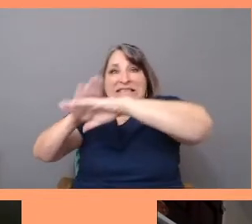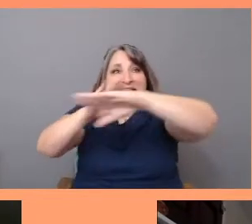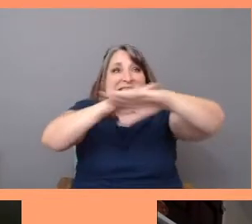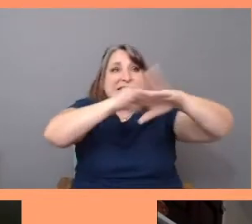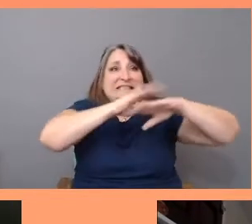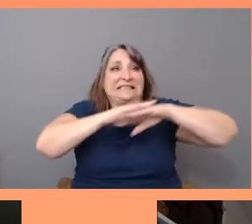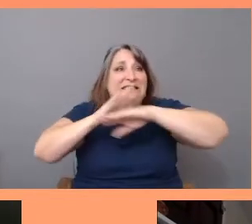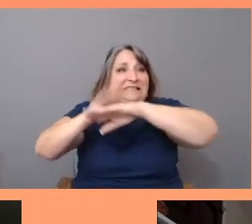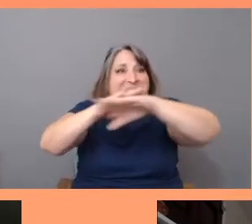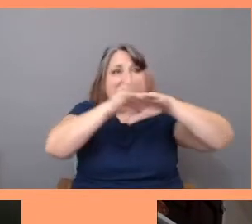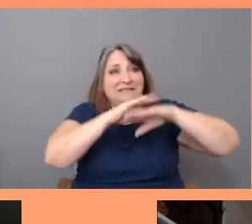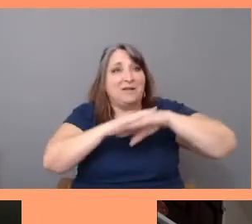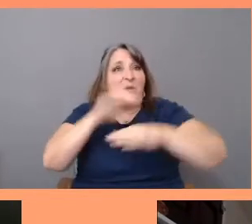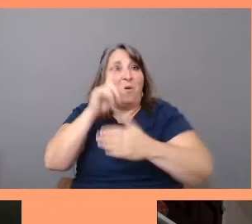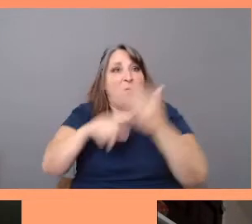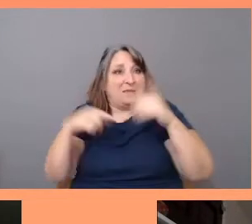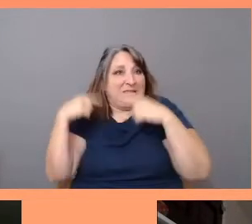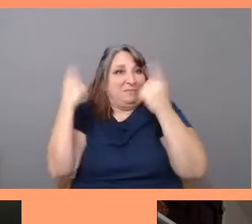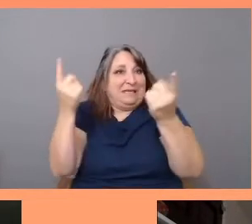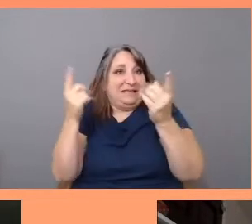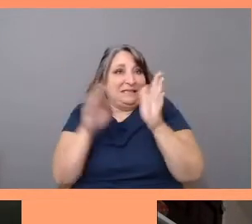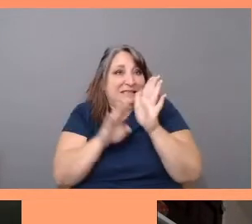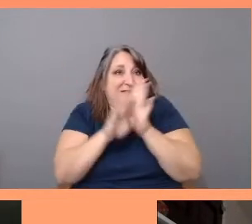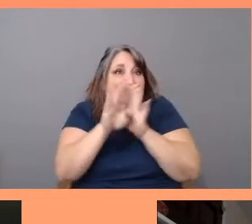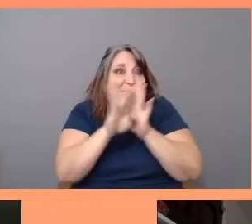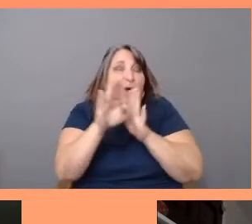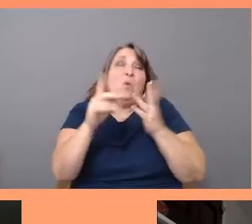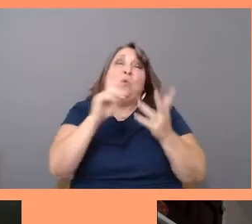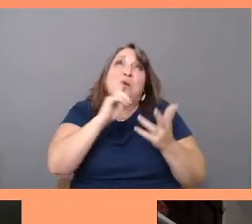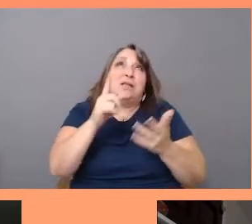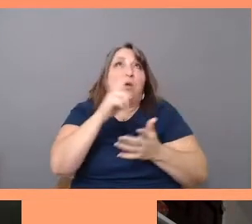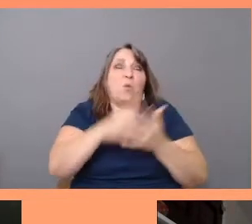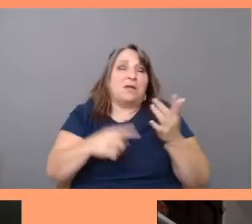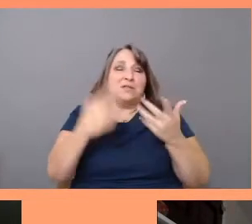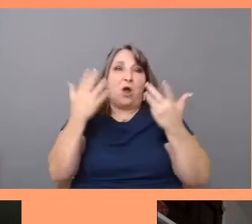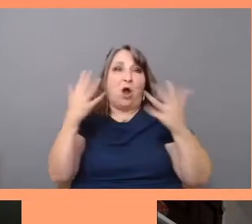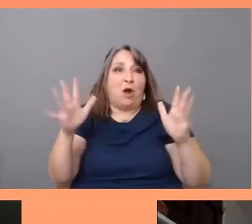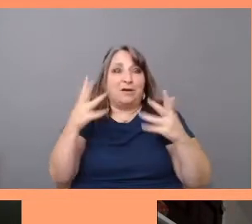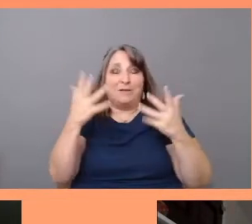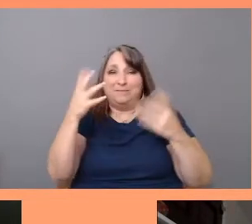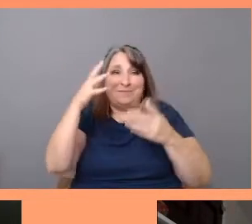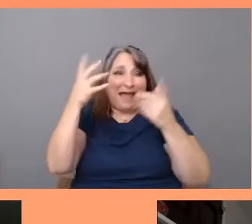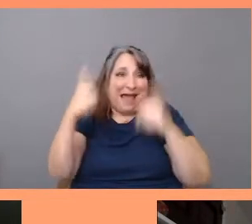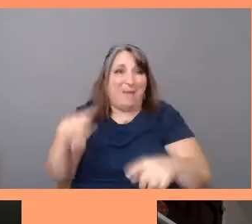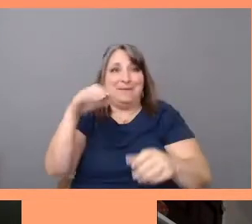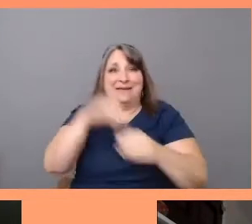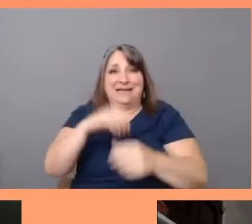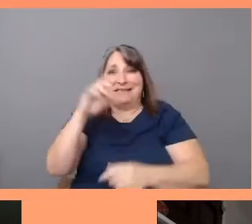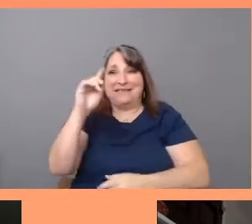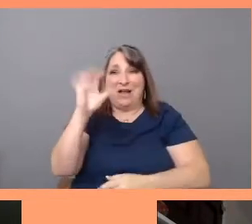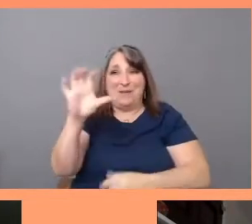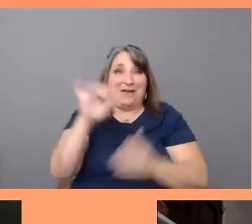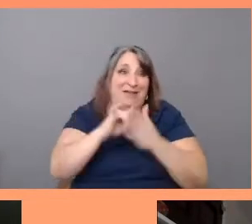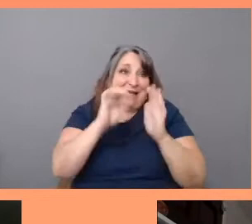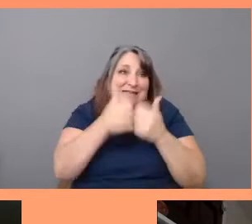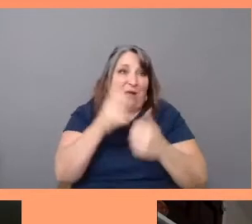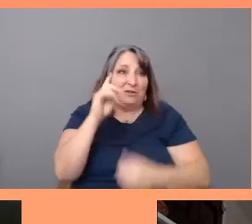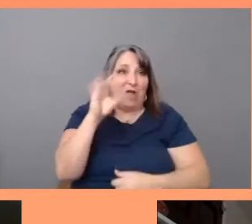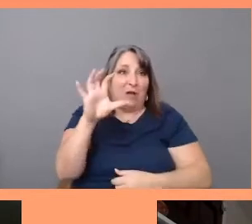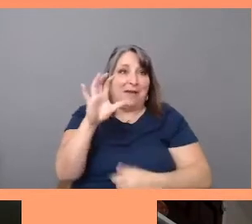but surely developing, or really what's always sort of been in documentary. It's the way it began, right? So we're trying